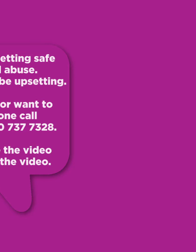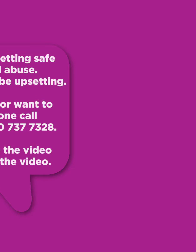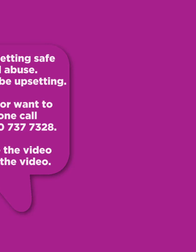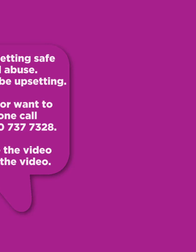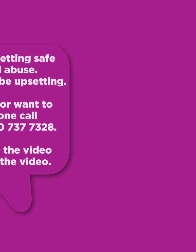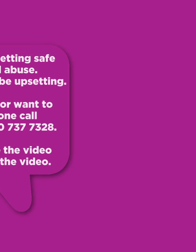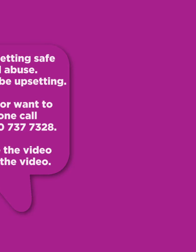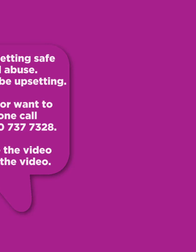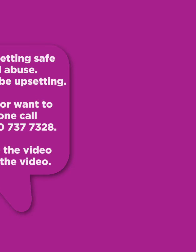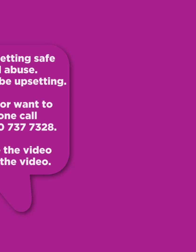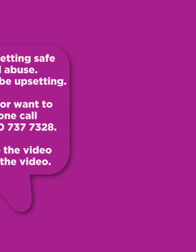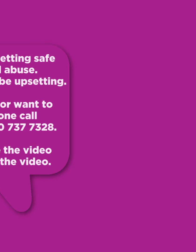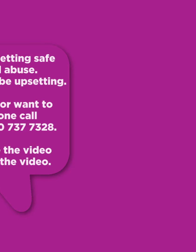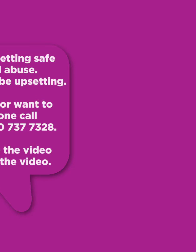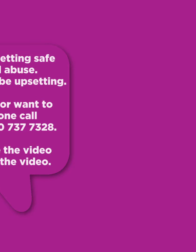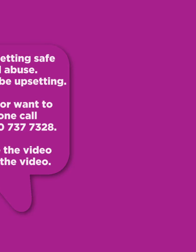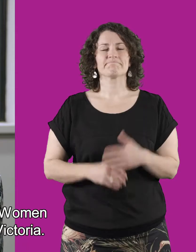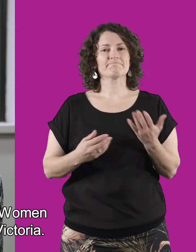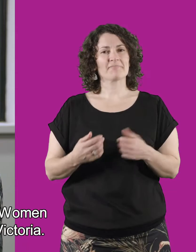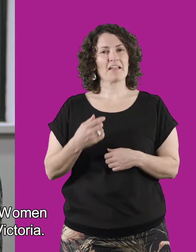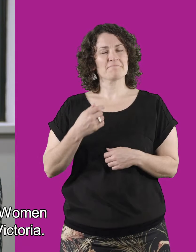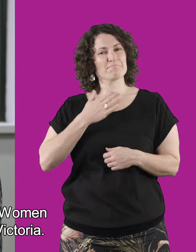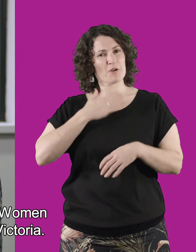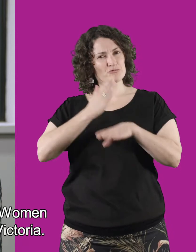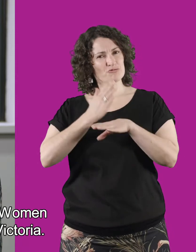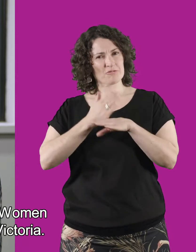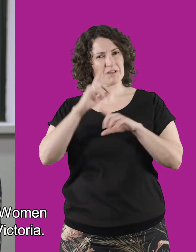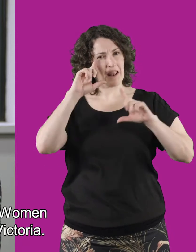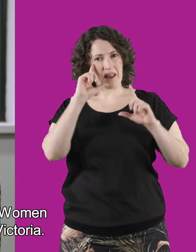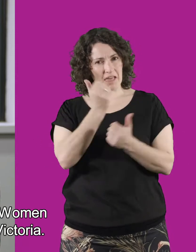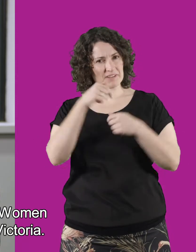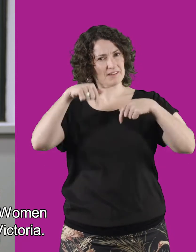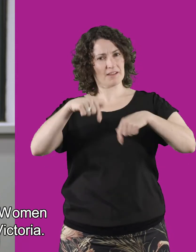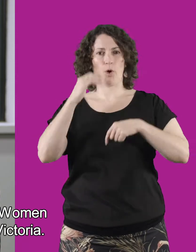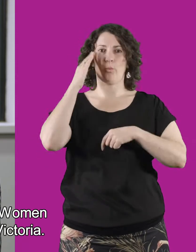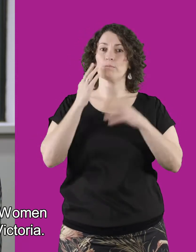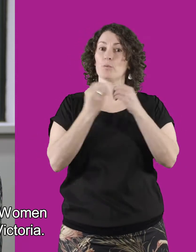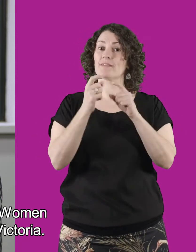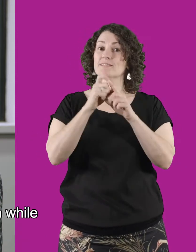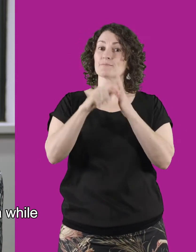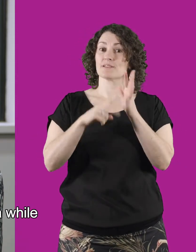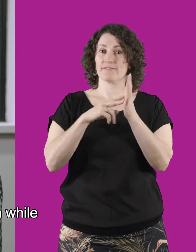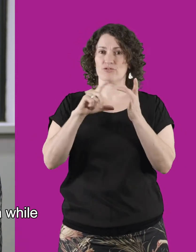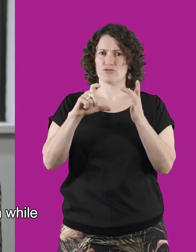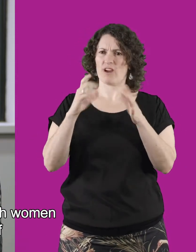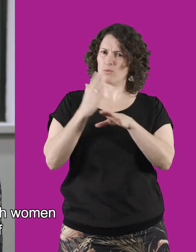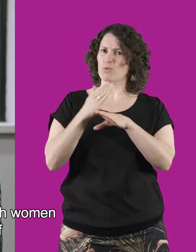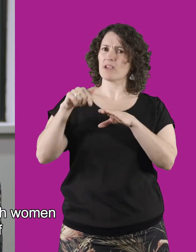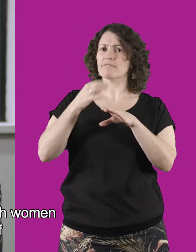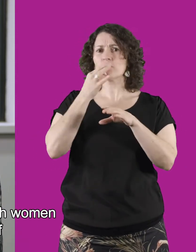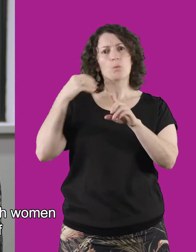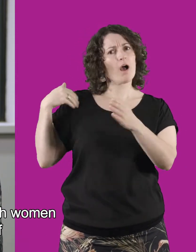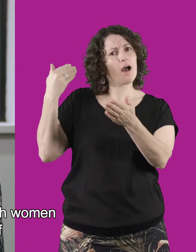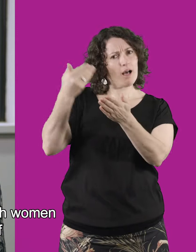video guide as you watch the video. I love working at Women with Disabilities Victoria. I've been here a while